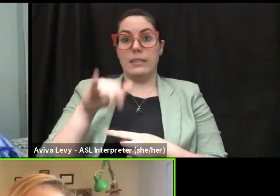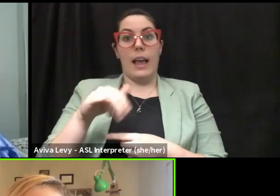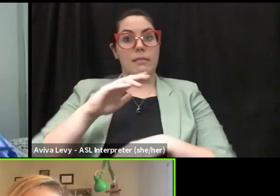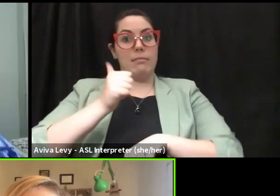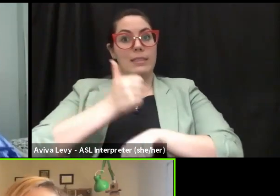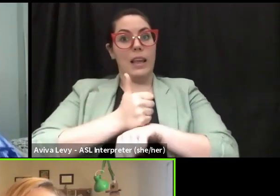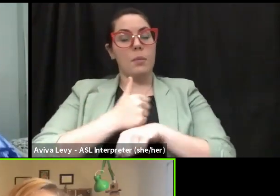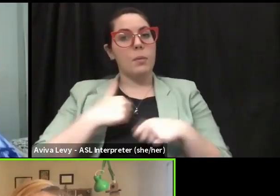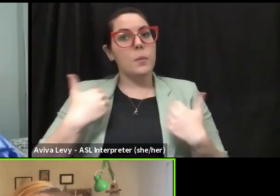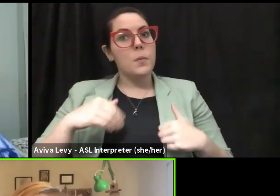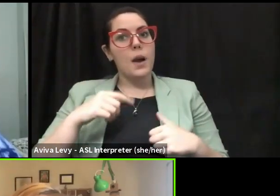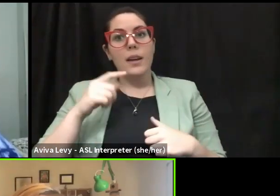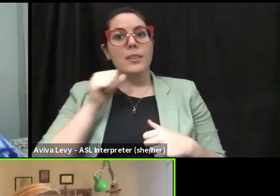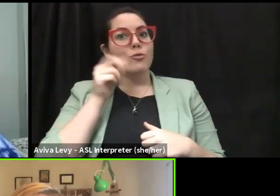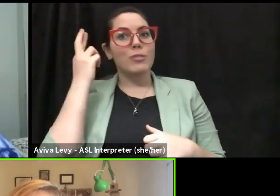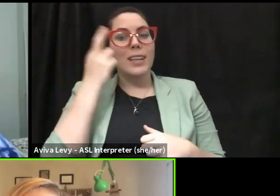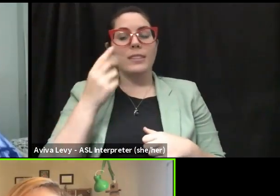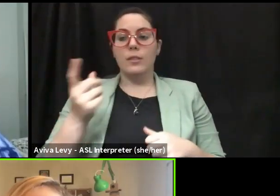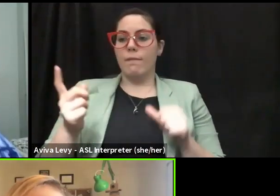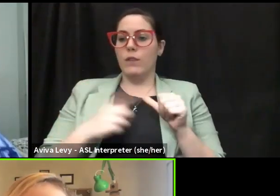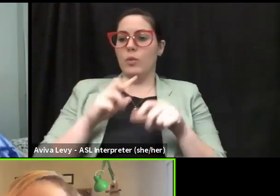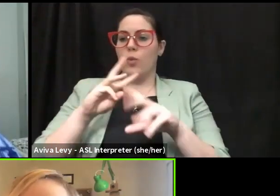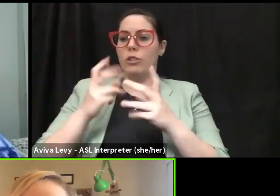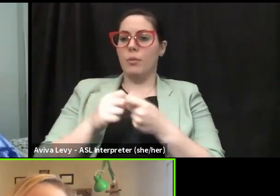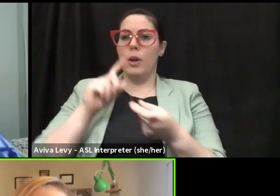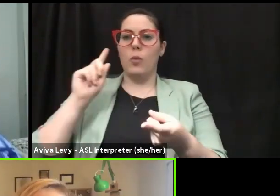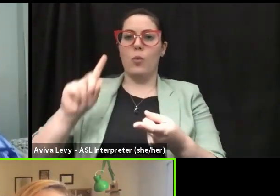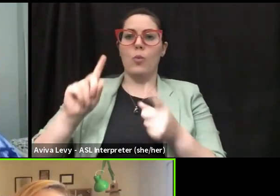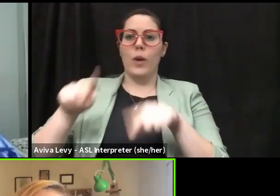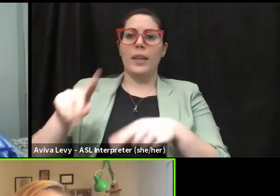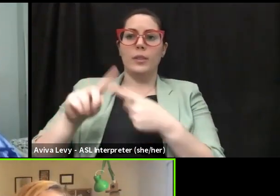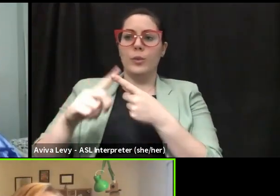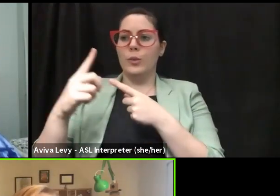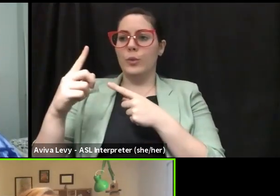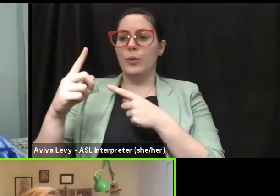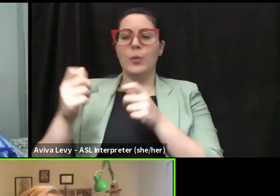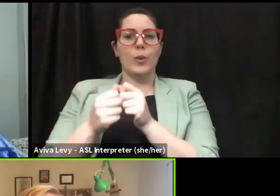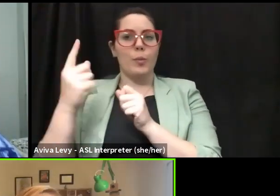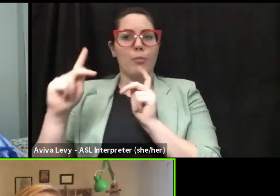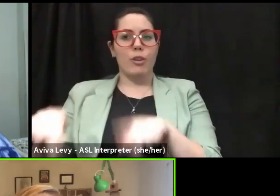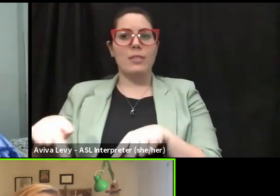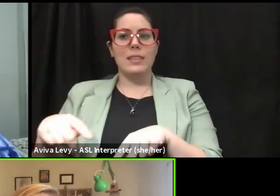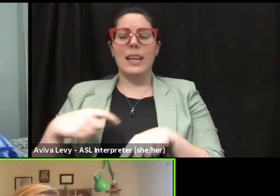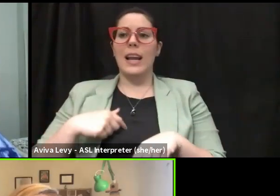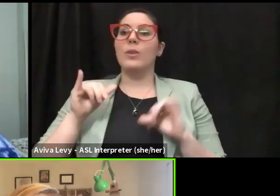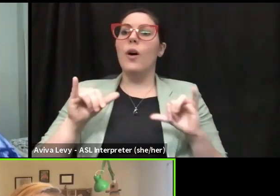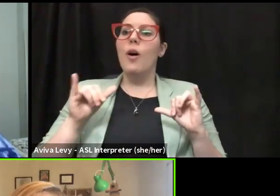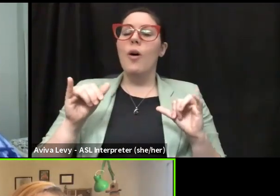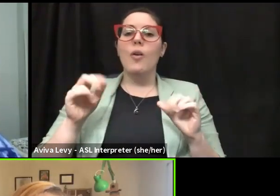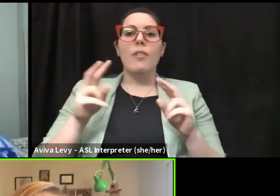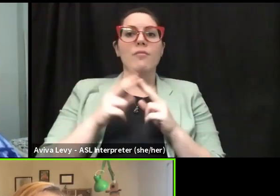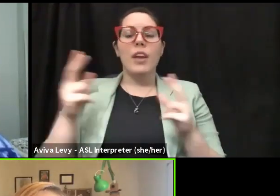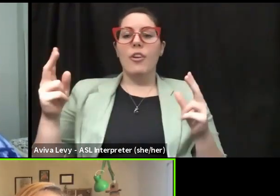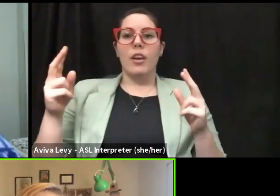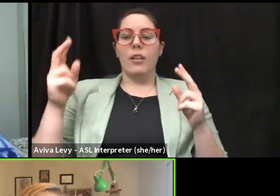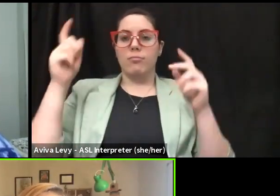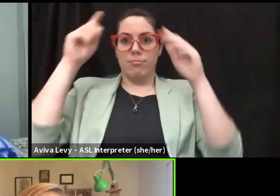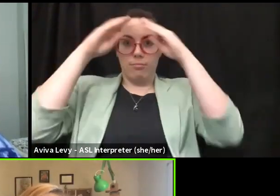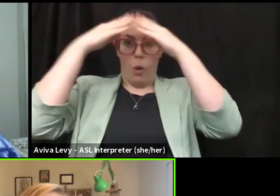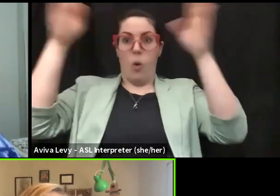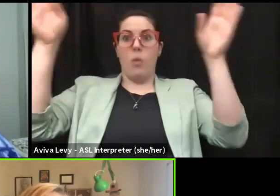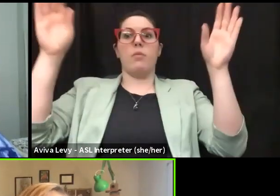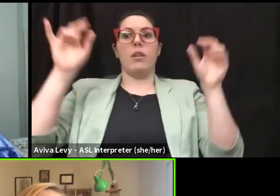workshop with Tonya Sinna, and I learned amazing things, and it crystallized some language and framework for this new role in